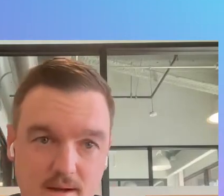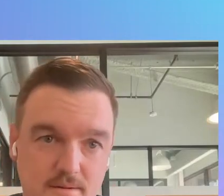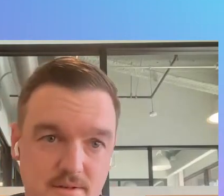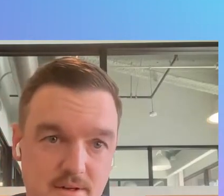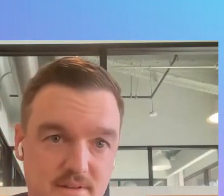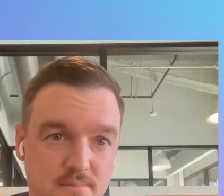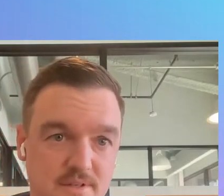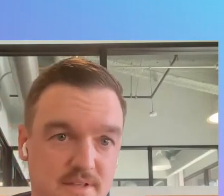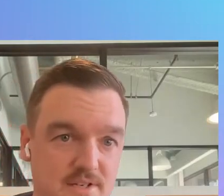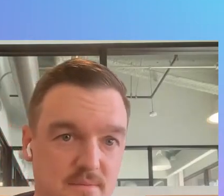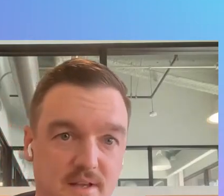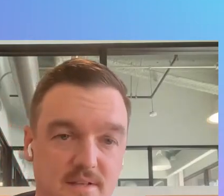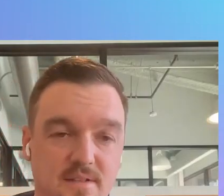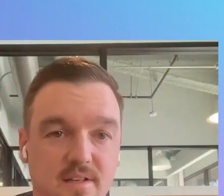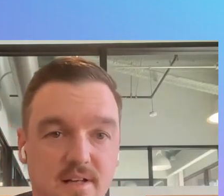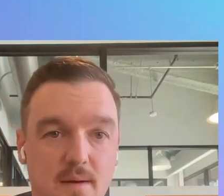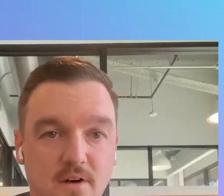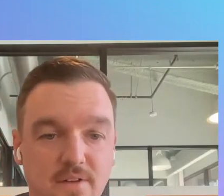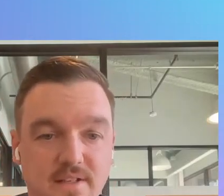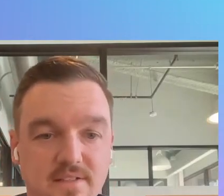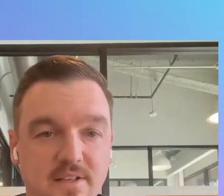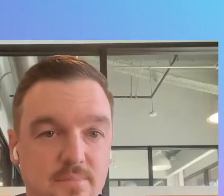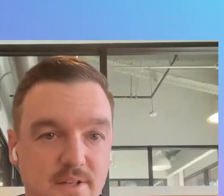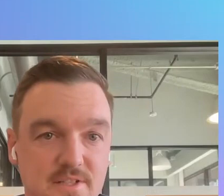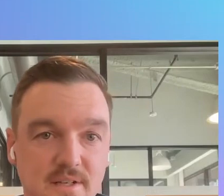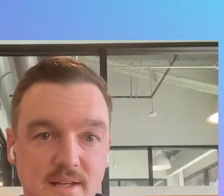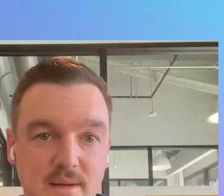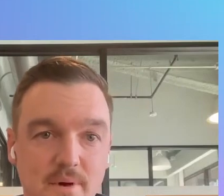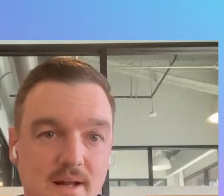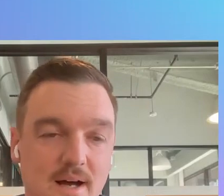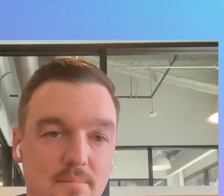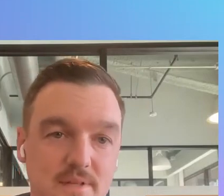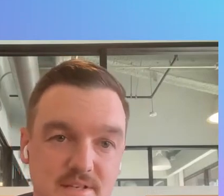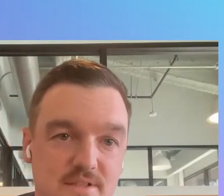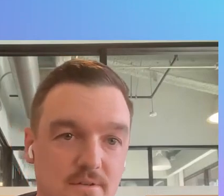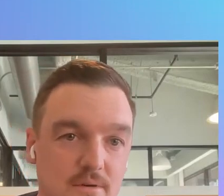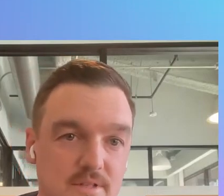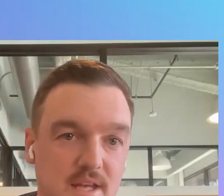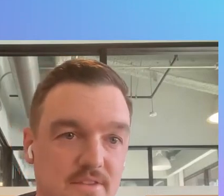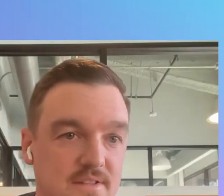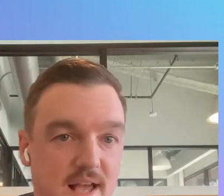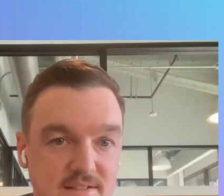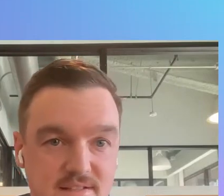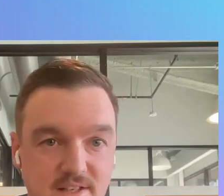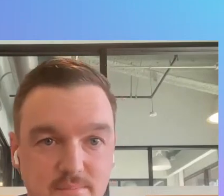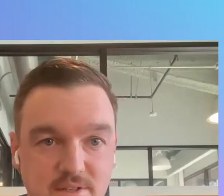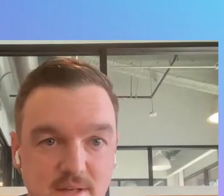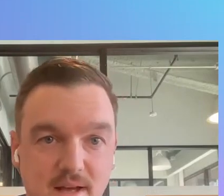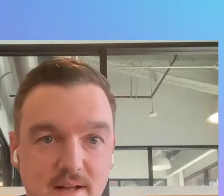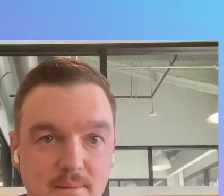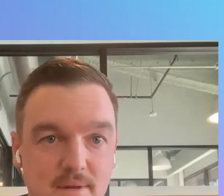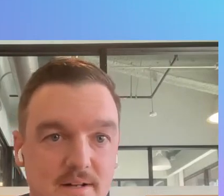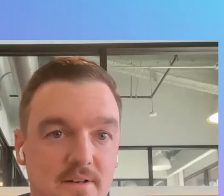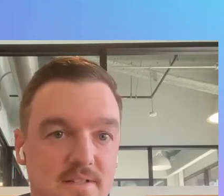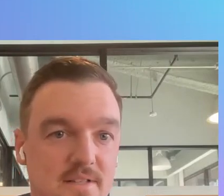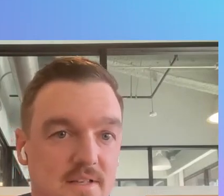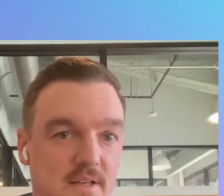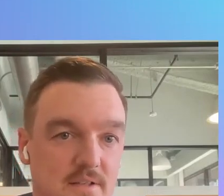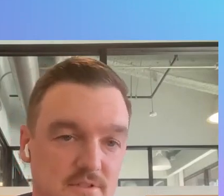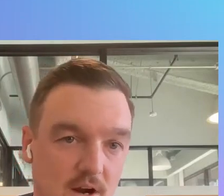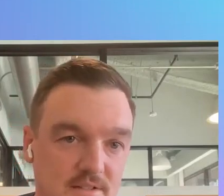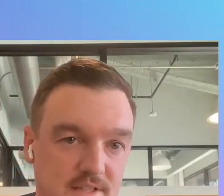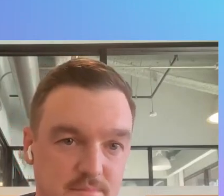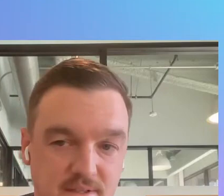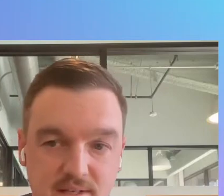point during this presentation because it's going to come off like a sales pitch. But please don't take this as a sales pitch. I'm not a